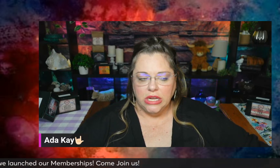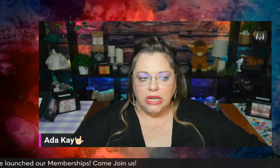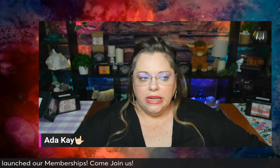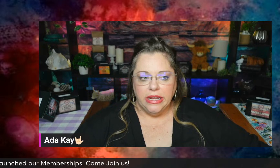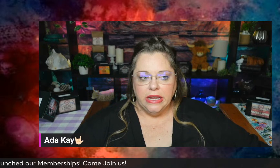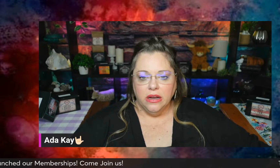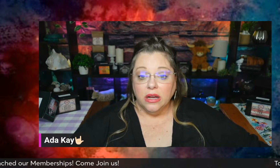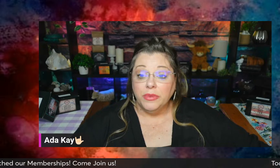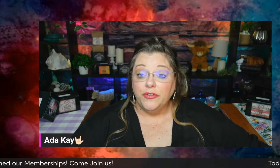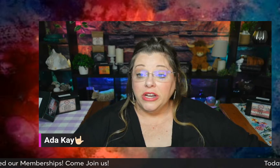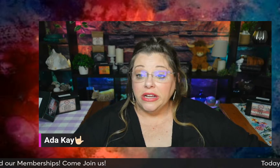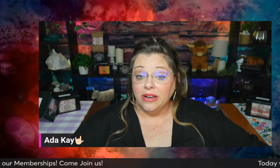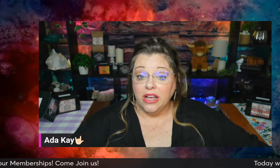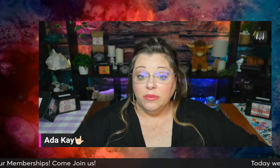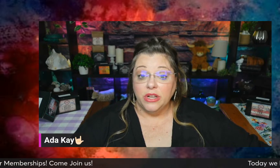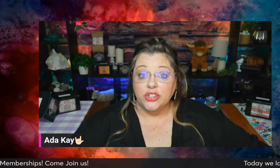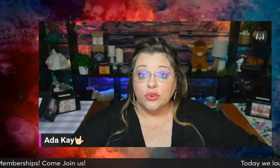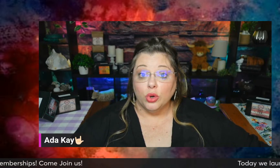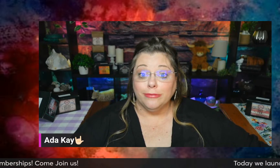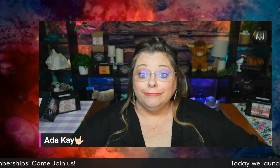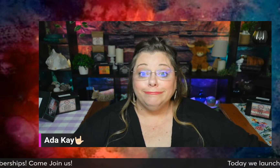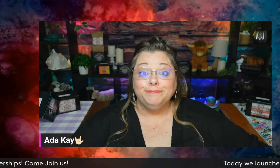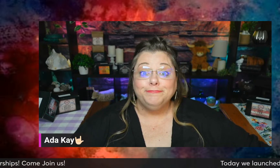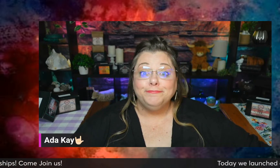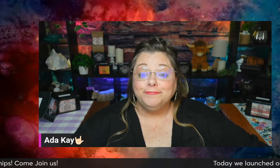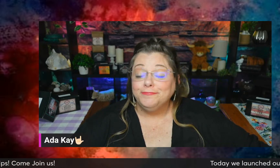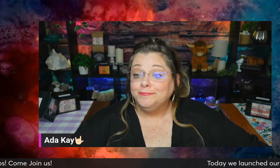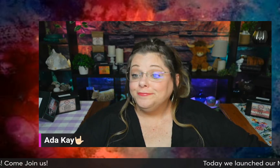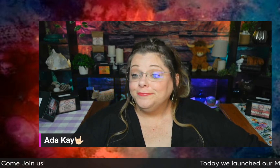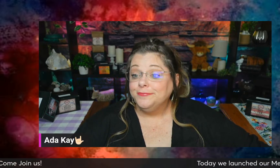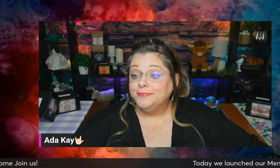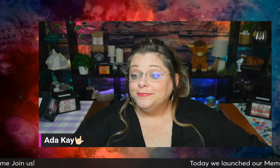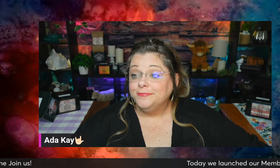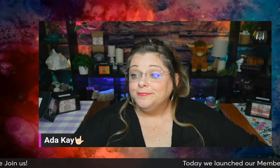issues. Come to find out, I had a mini stroke.